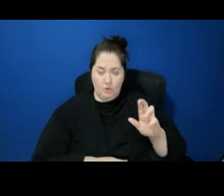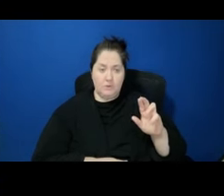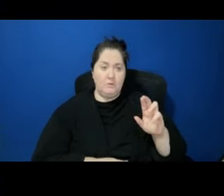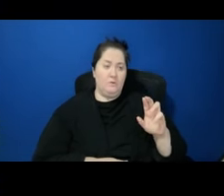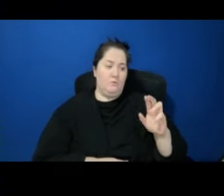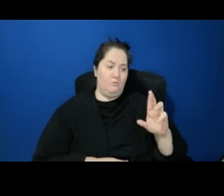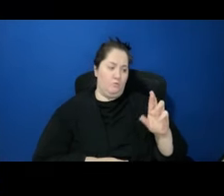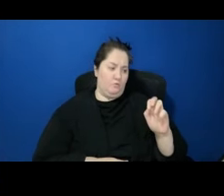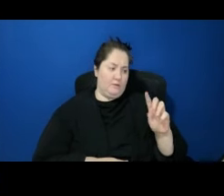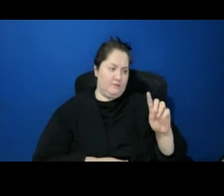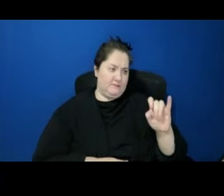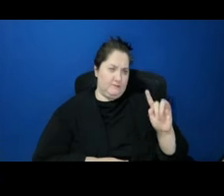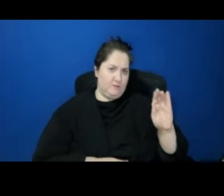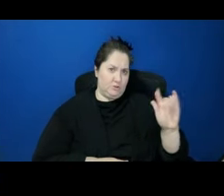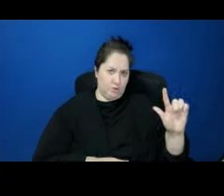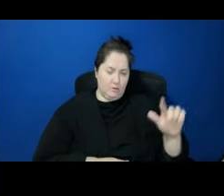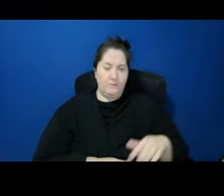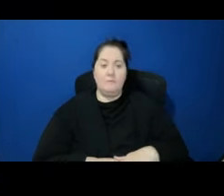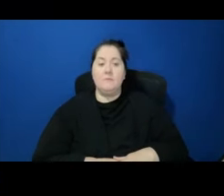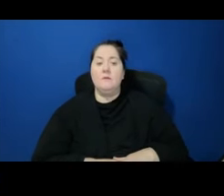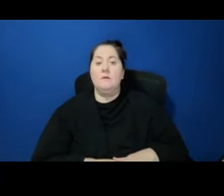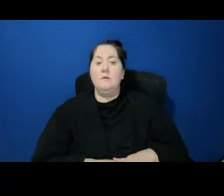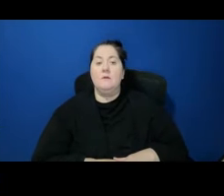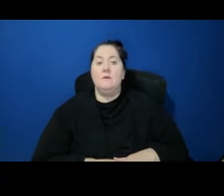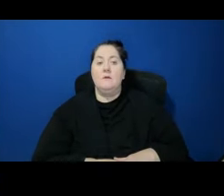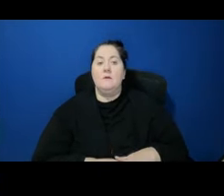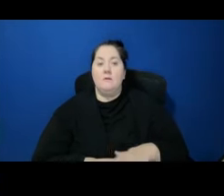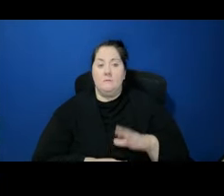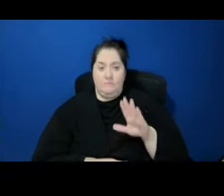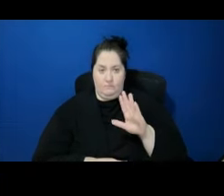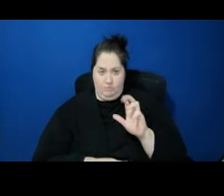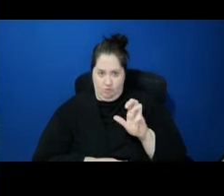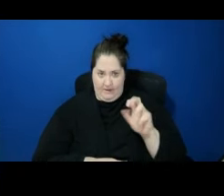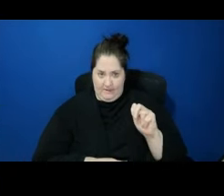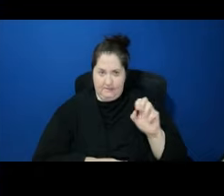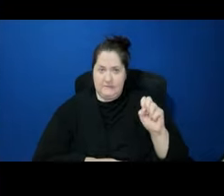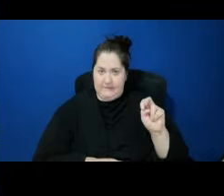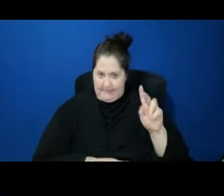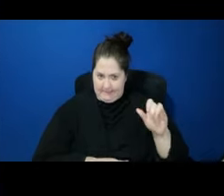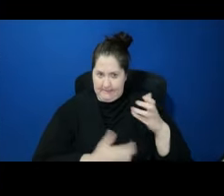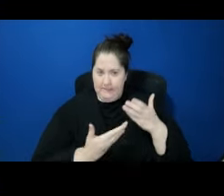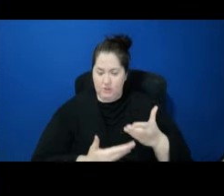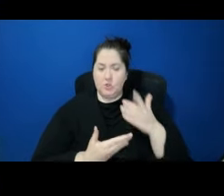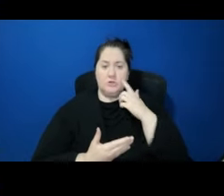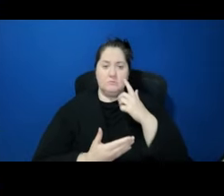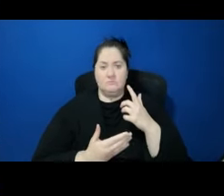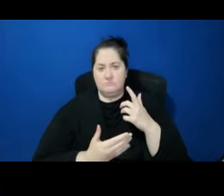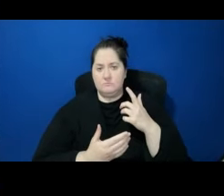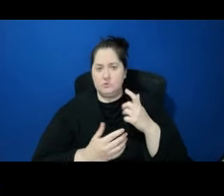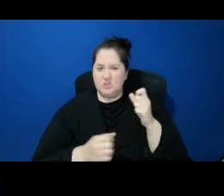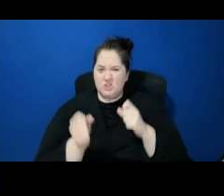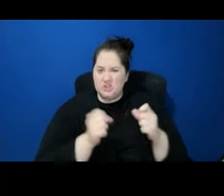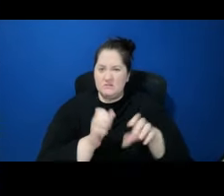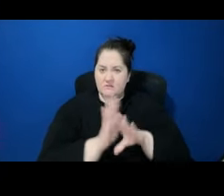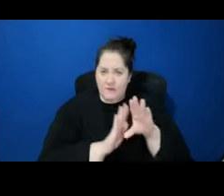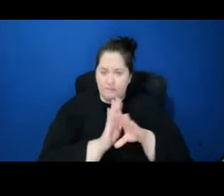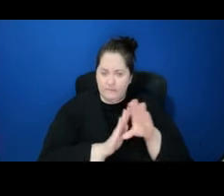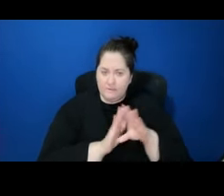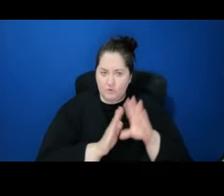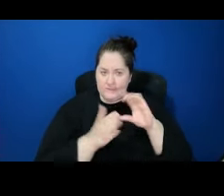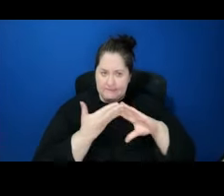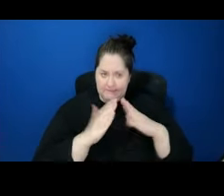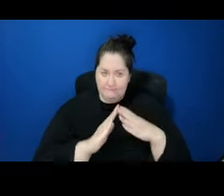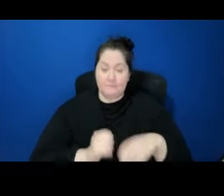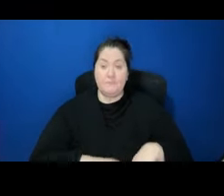a strategic advisor in the Office of Planning and Community Development. And I'm going to talk a little about the growth strategy. So the